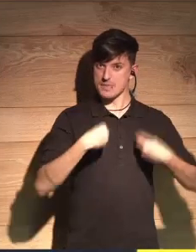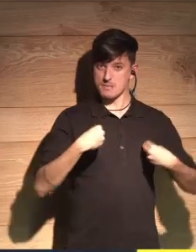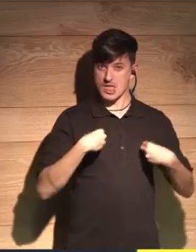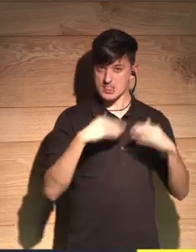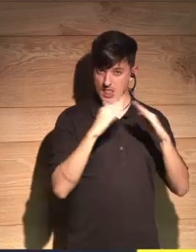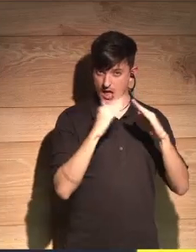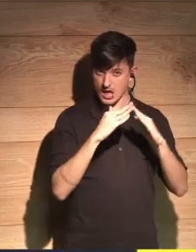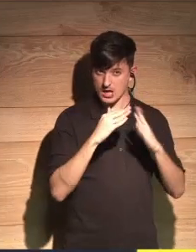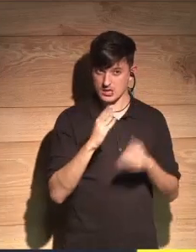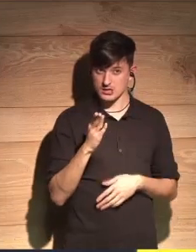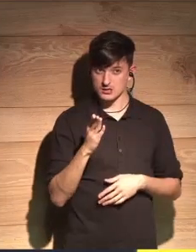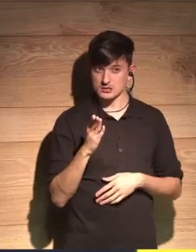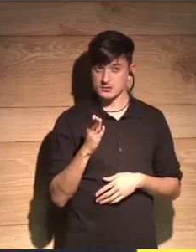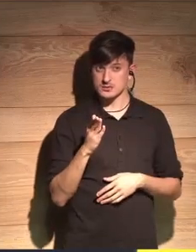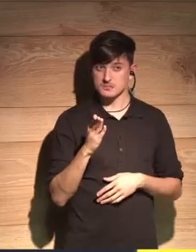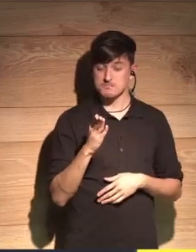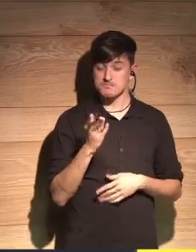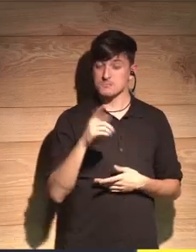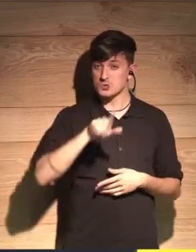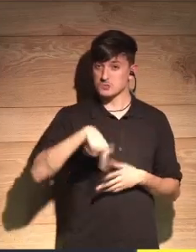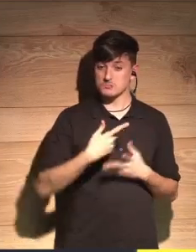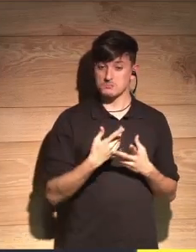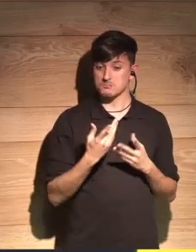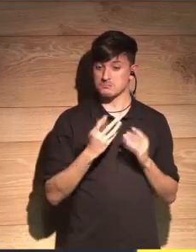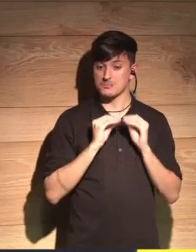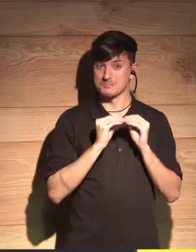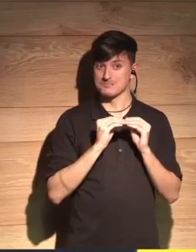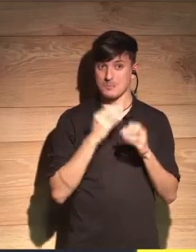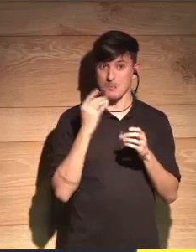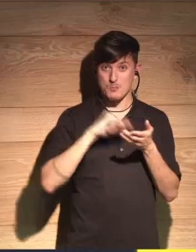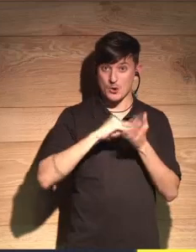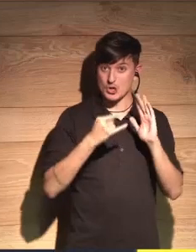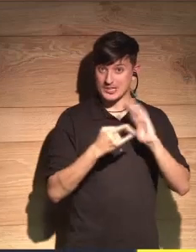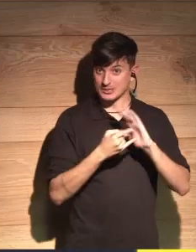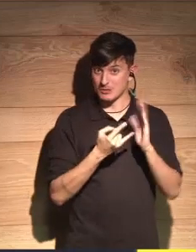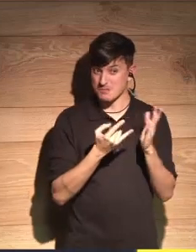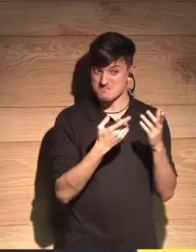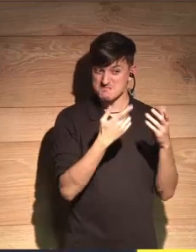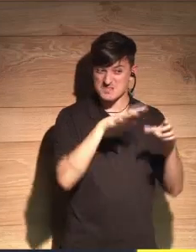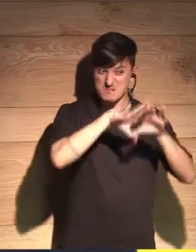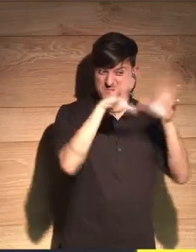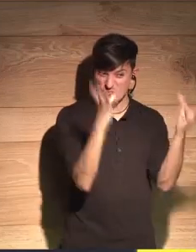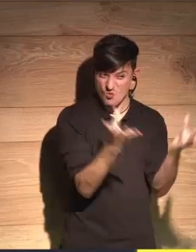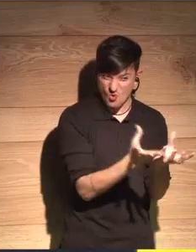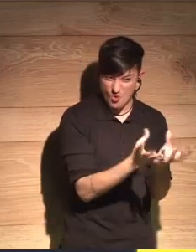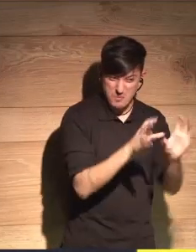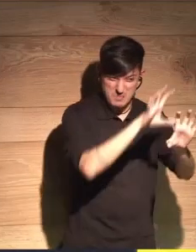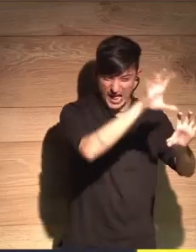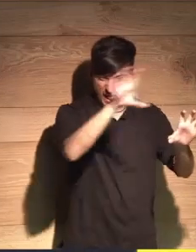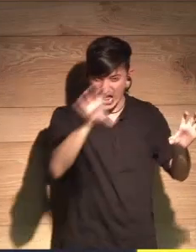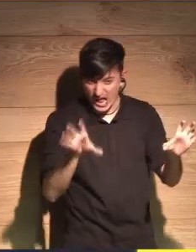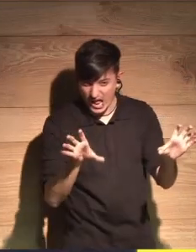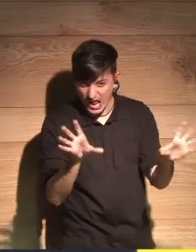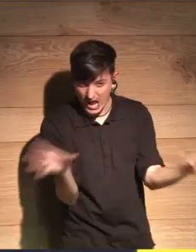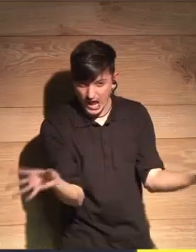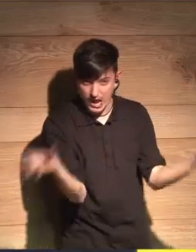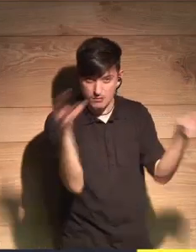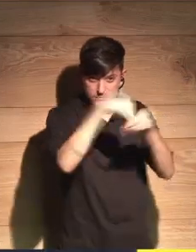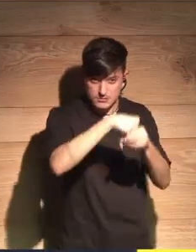for housing. I don't know if you know who Leila Farhani is. We have been working on a